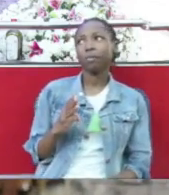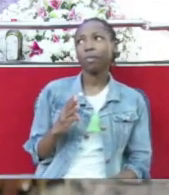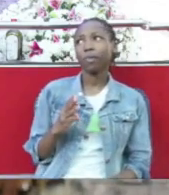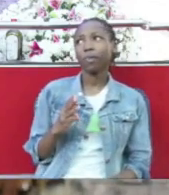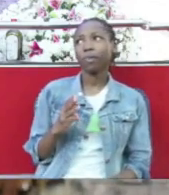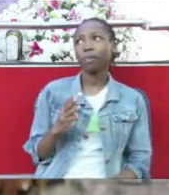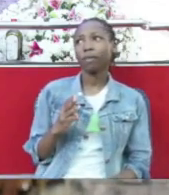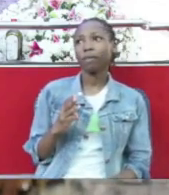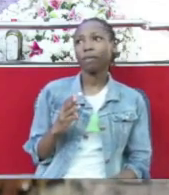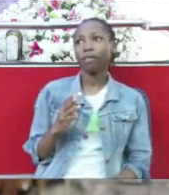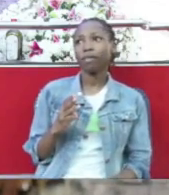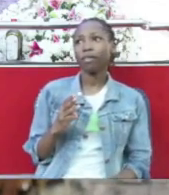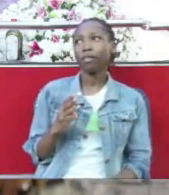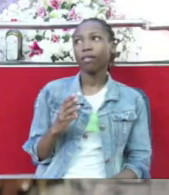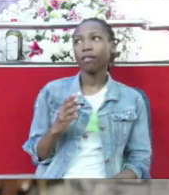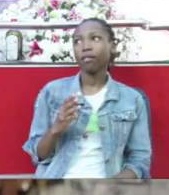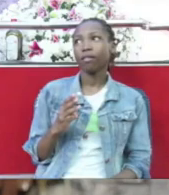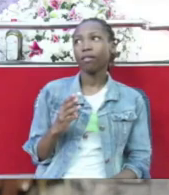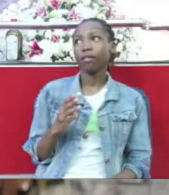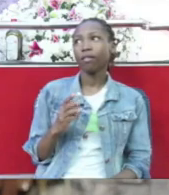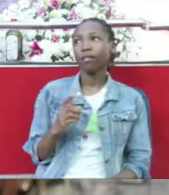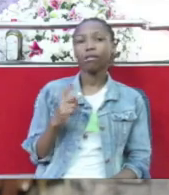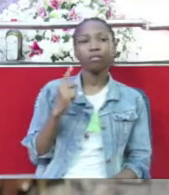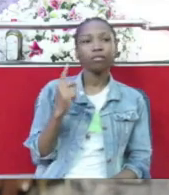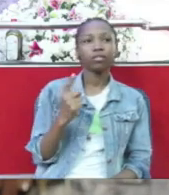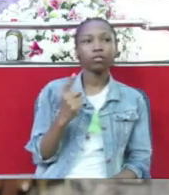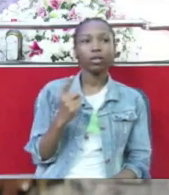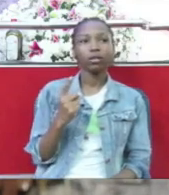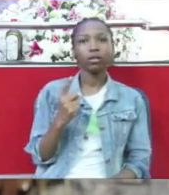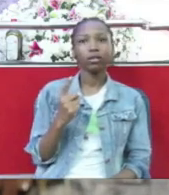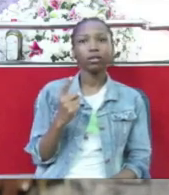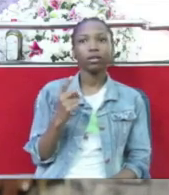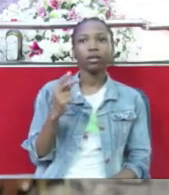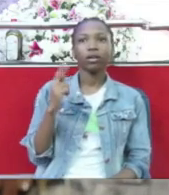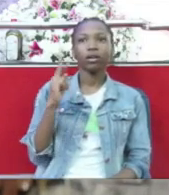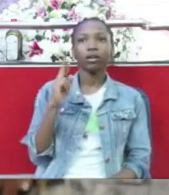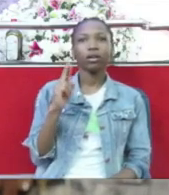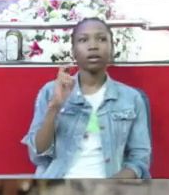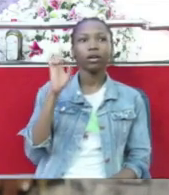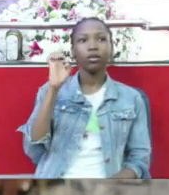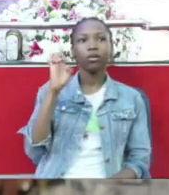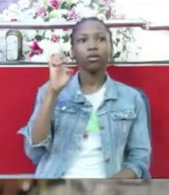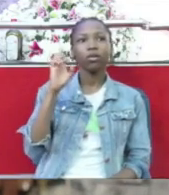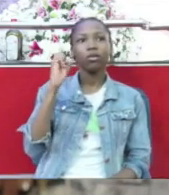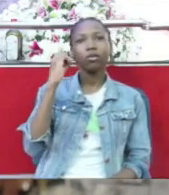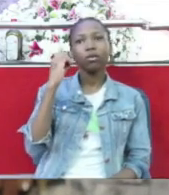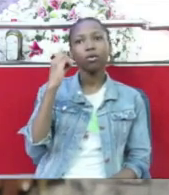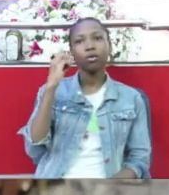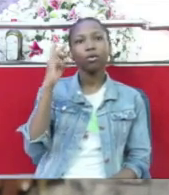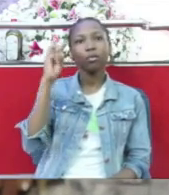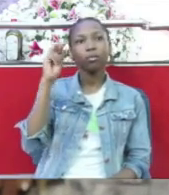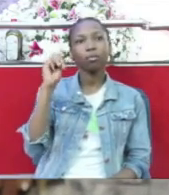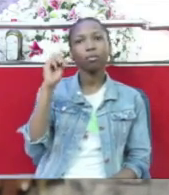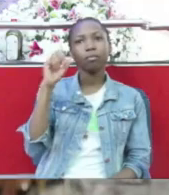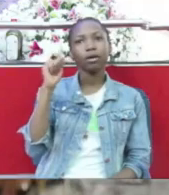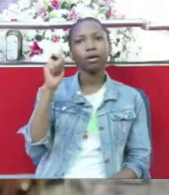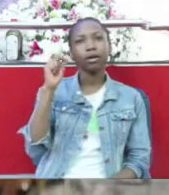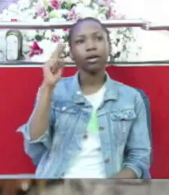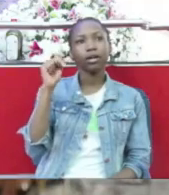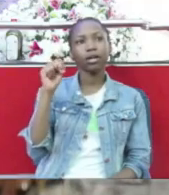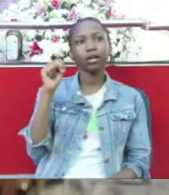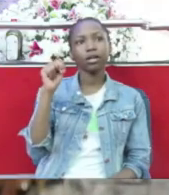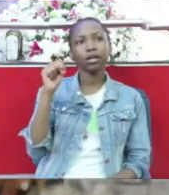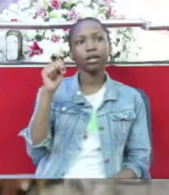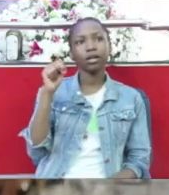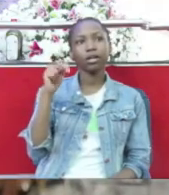now. The first one was the Roman Empire. Ilikuwa pale wa Rumi. God in his wisdom, kuna kitu alifichia a certain culture, ili wakati